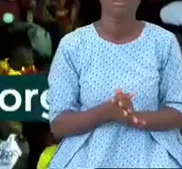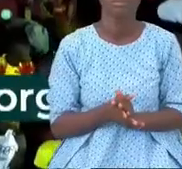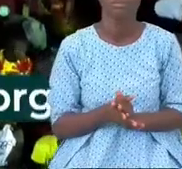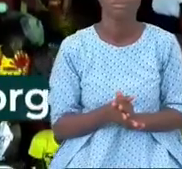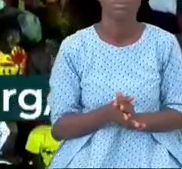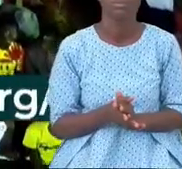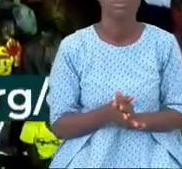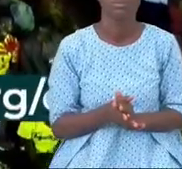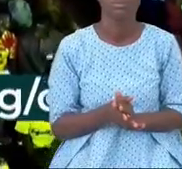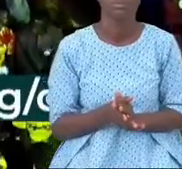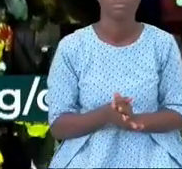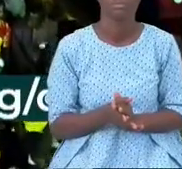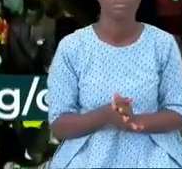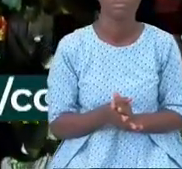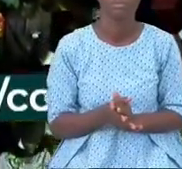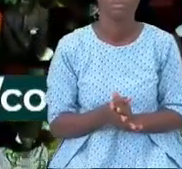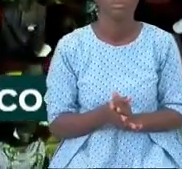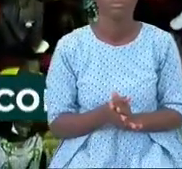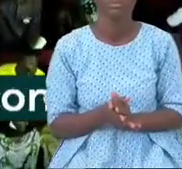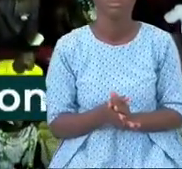to my left?